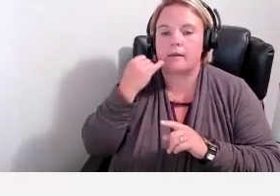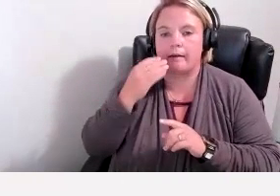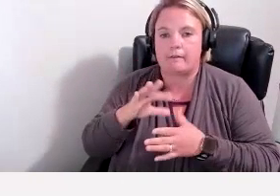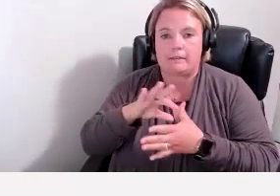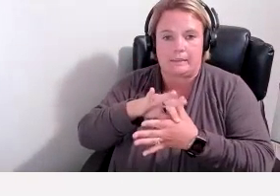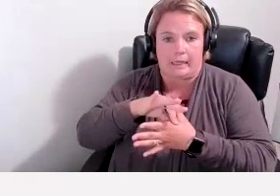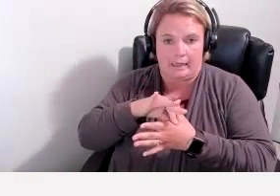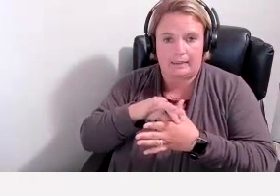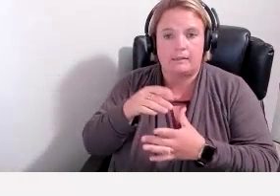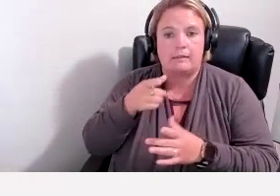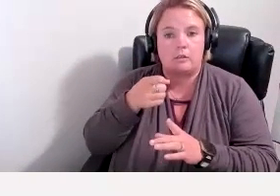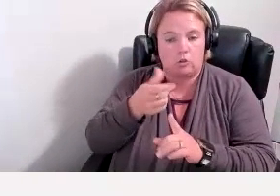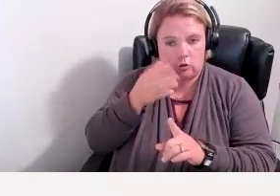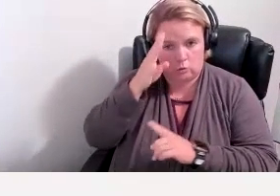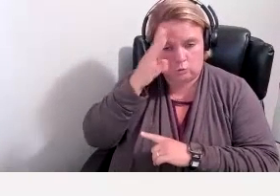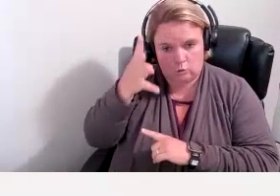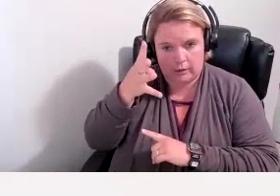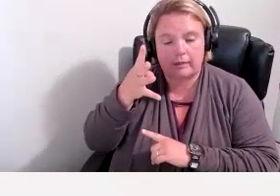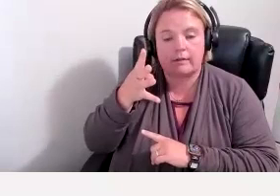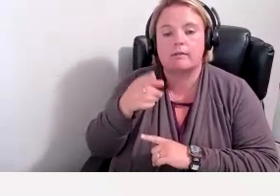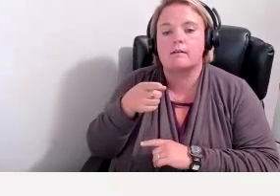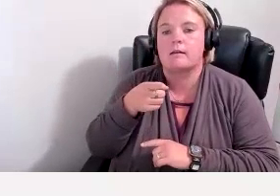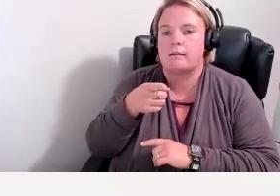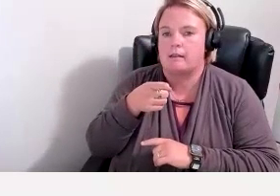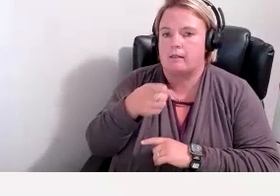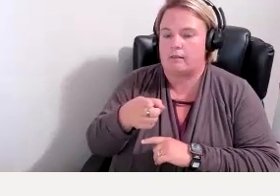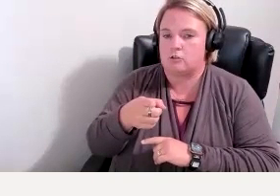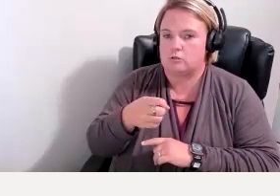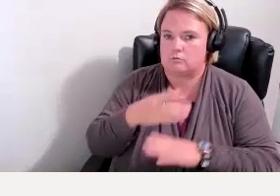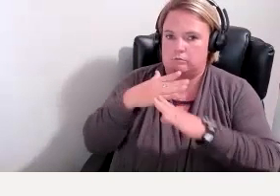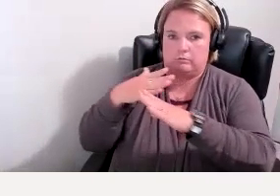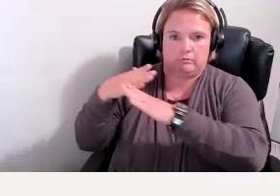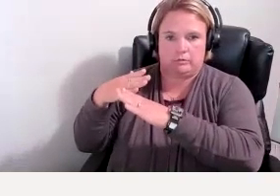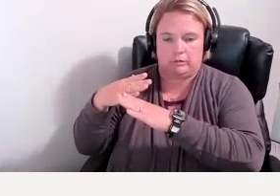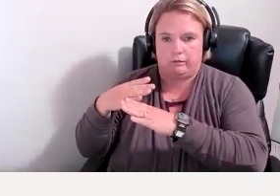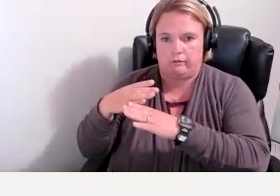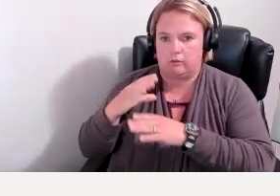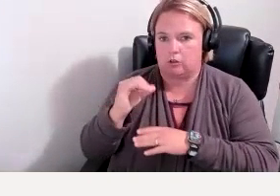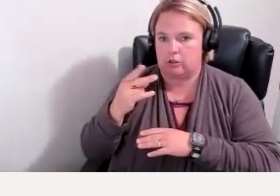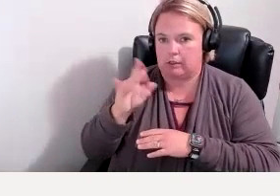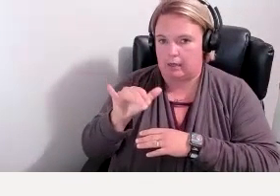you created, Yes. there's a bunch of roadblocks for copyright or no